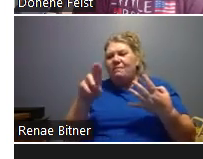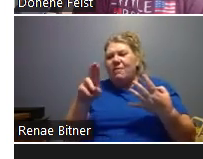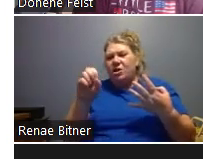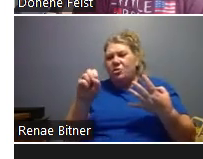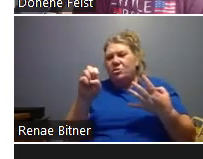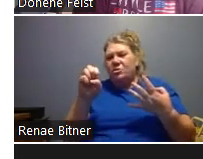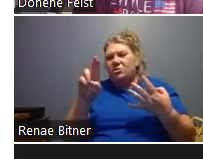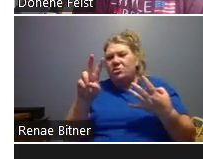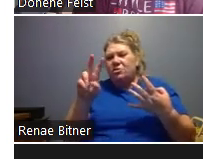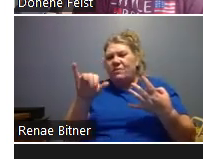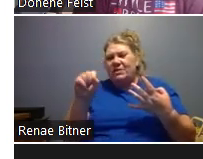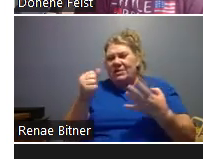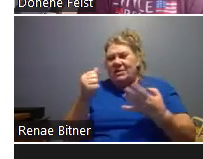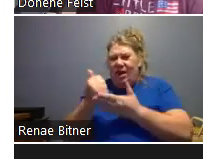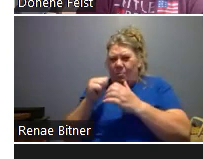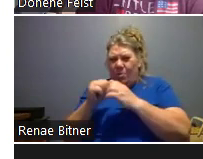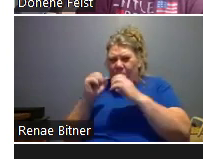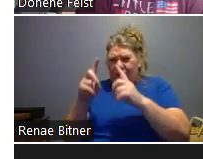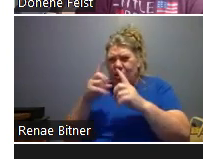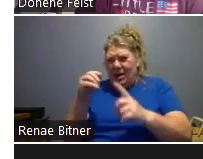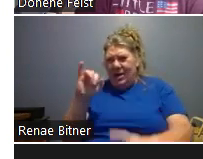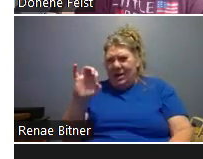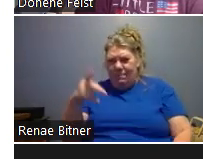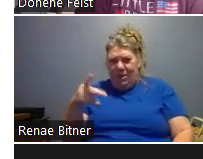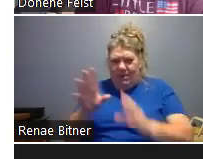who helps with education and IEPs.